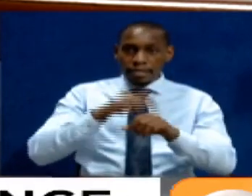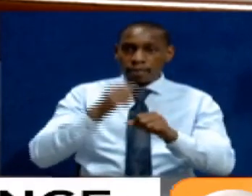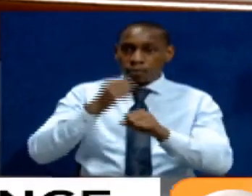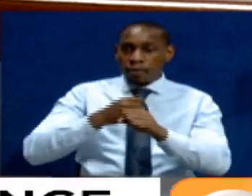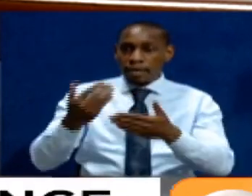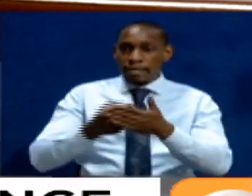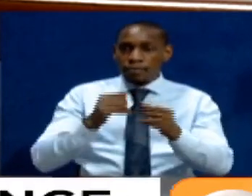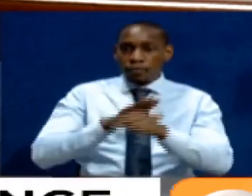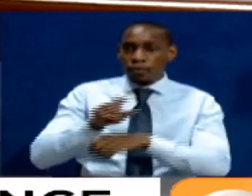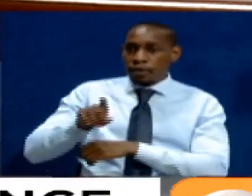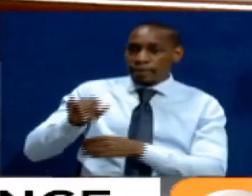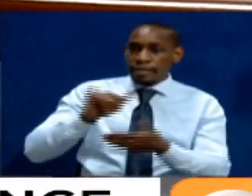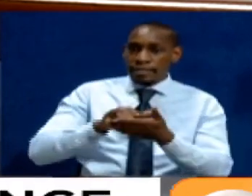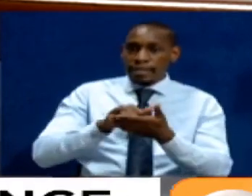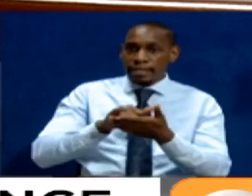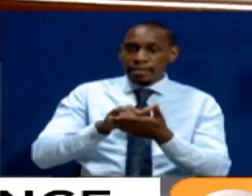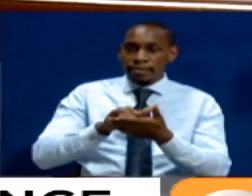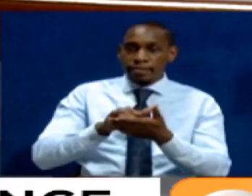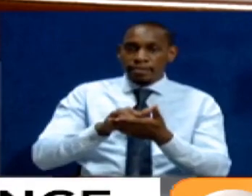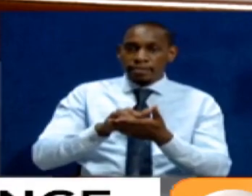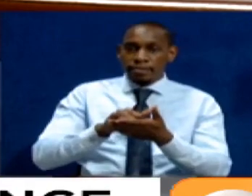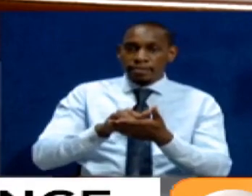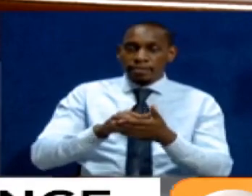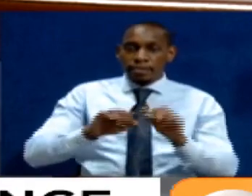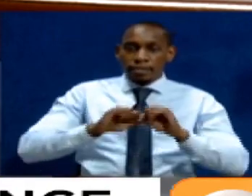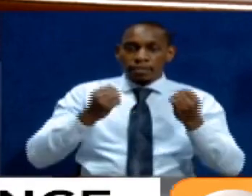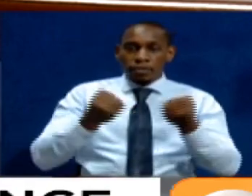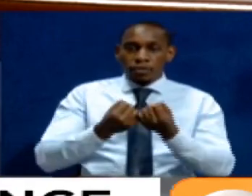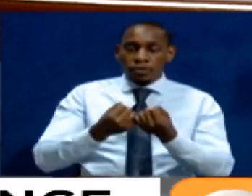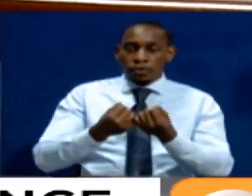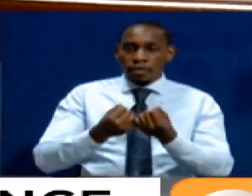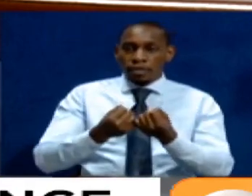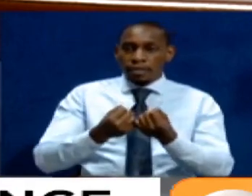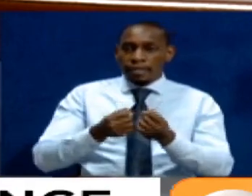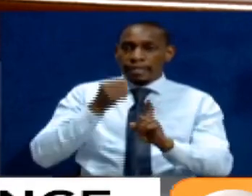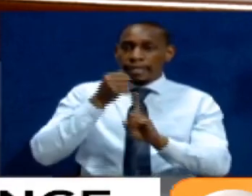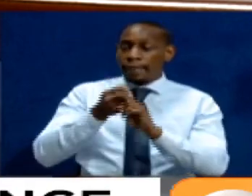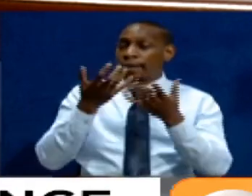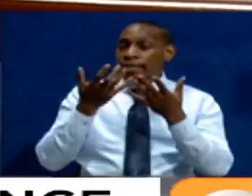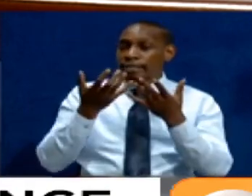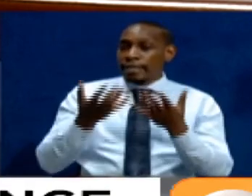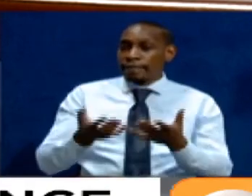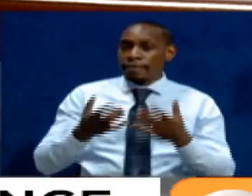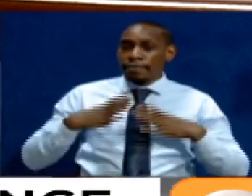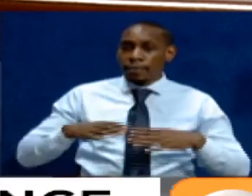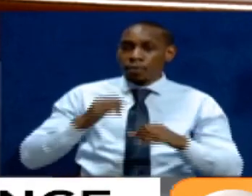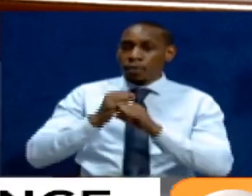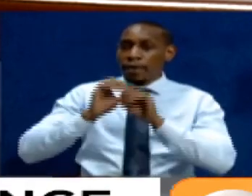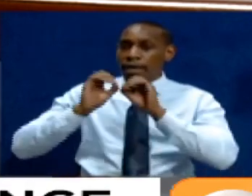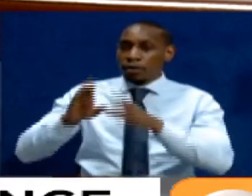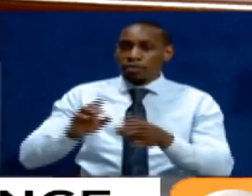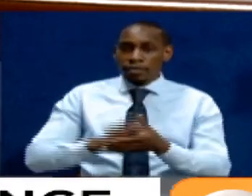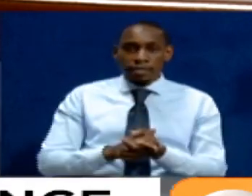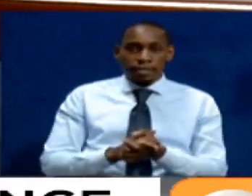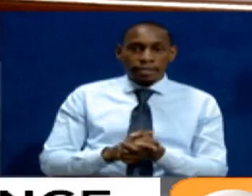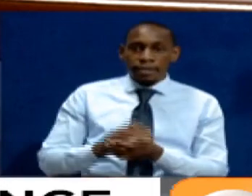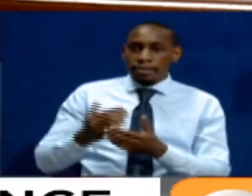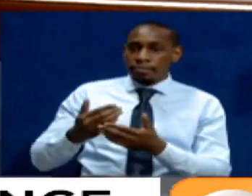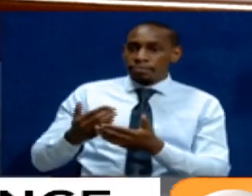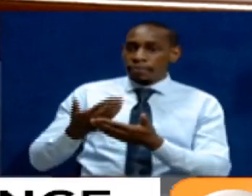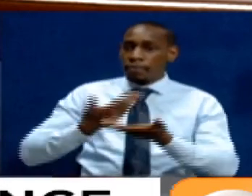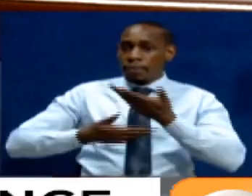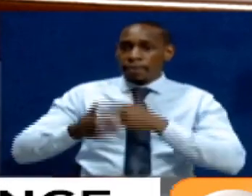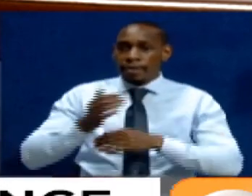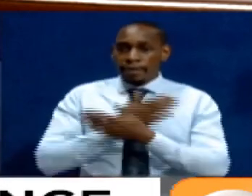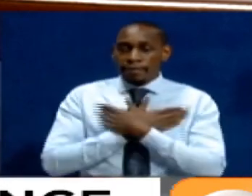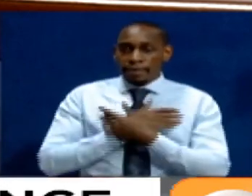against coronavirus that has had a major socioeconomic impact in this country. People have lost jobs. The other day I was talking to a friend.